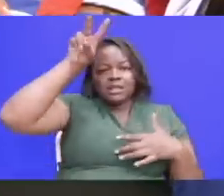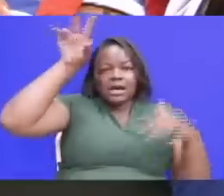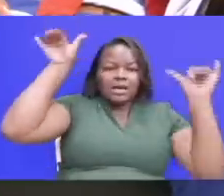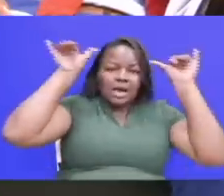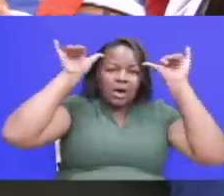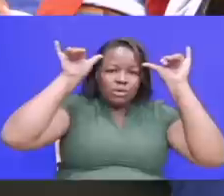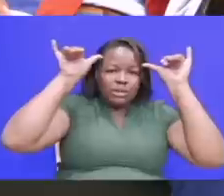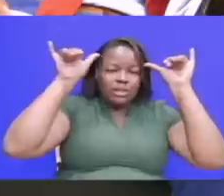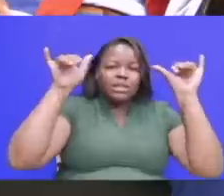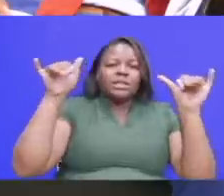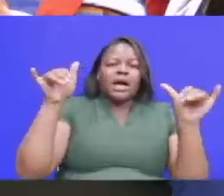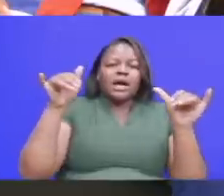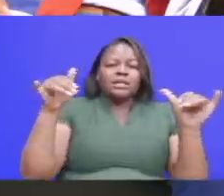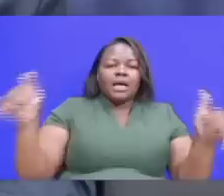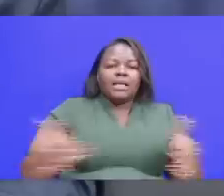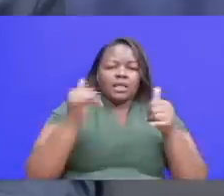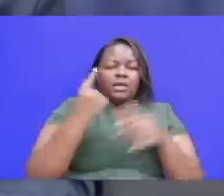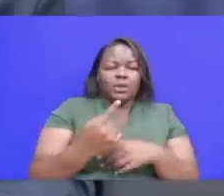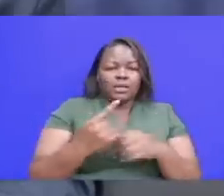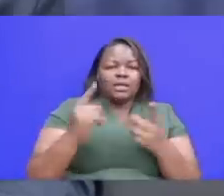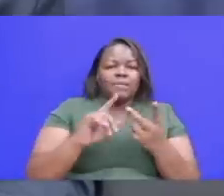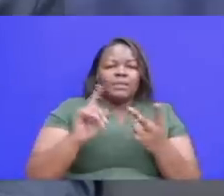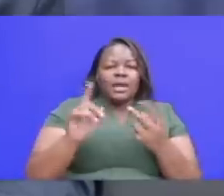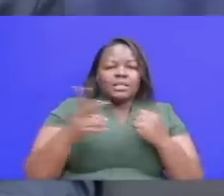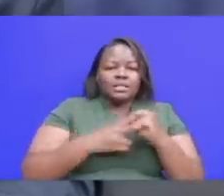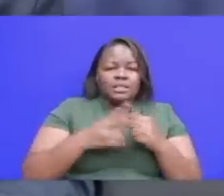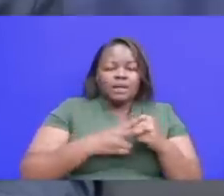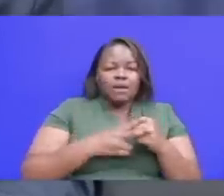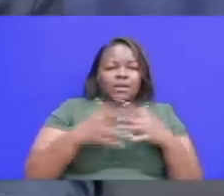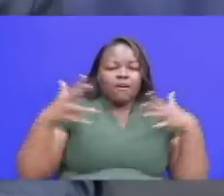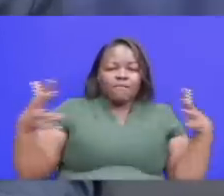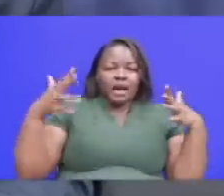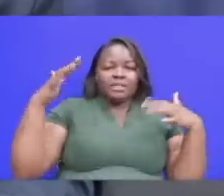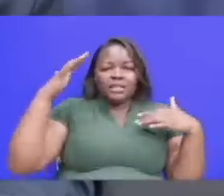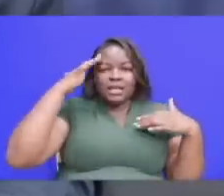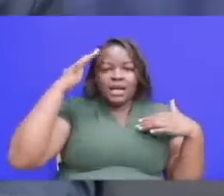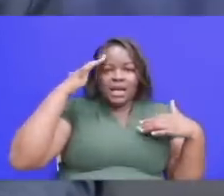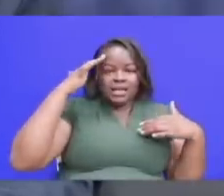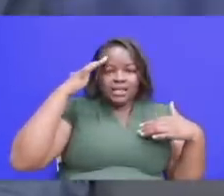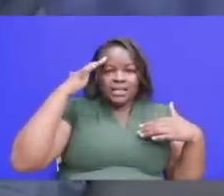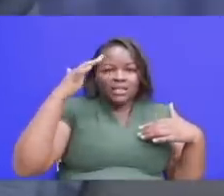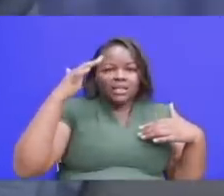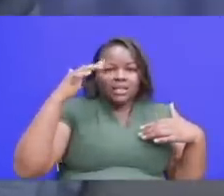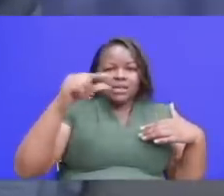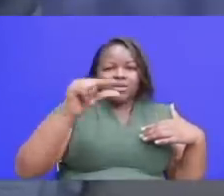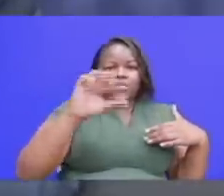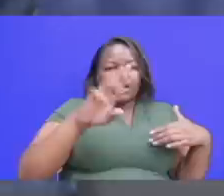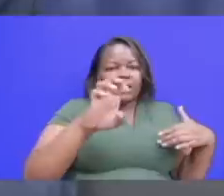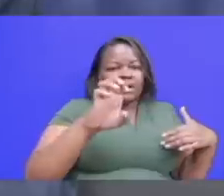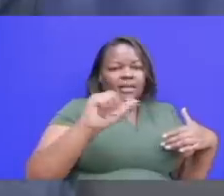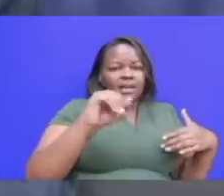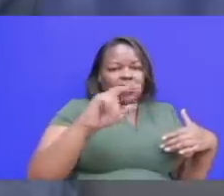ones, seven heads. Fat heads of grain, and then seven